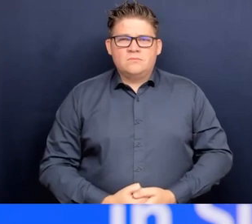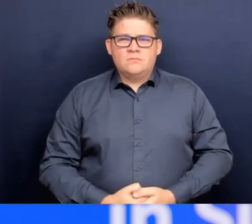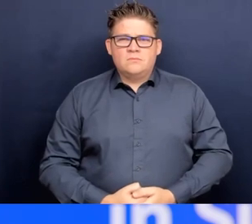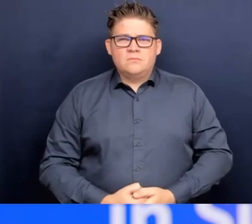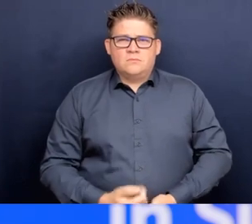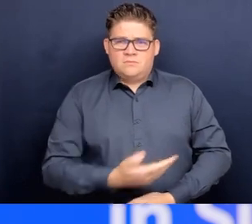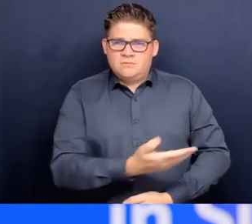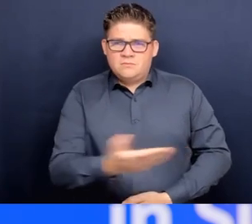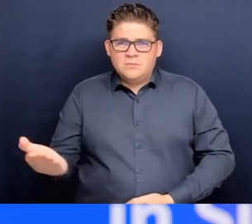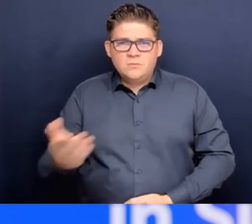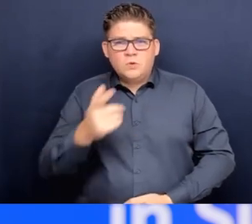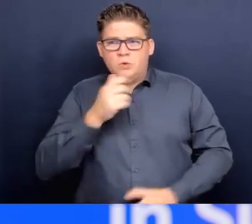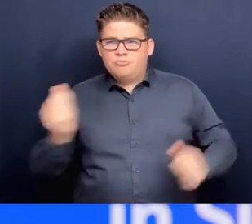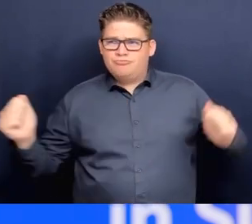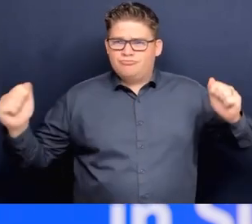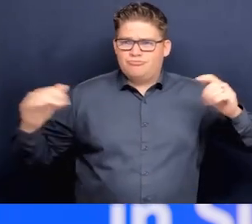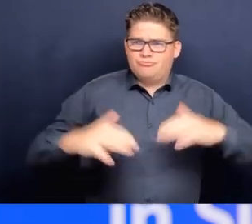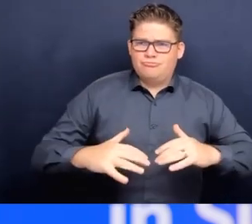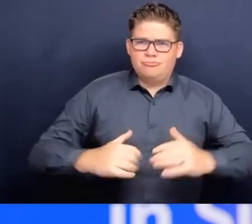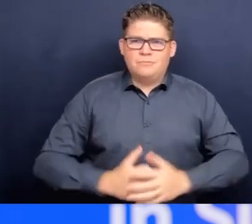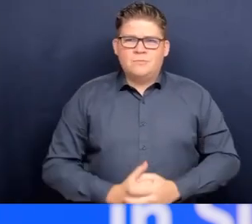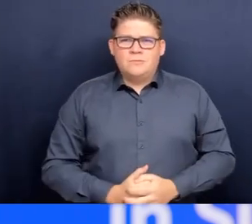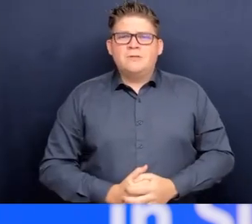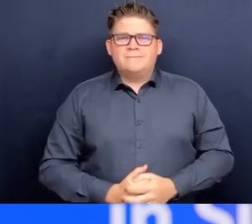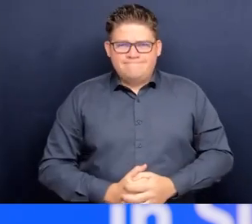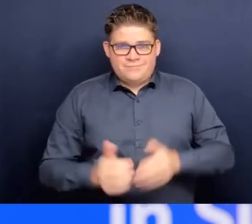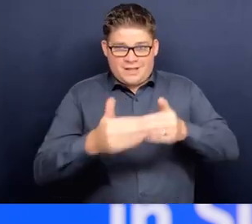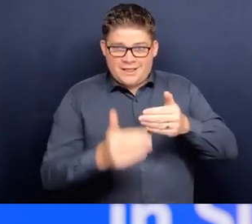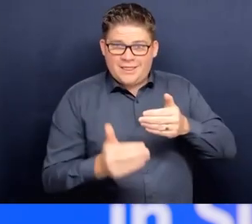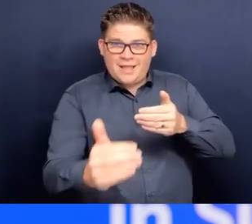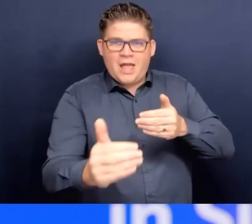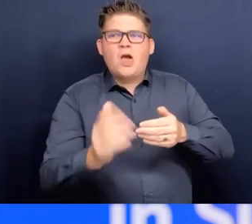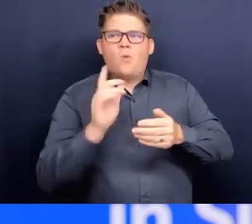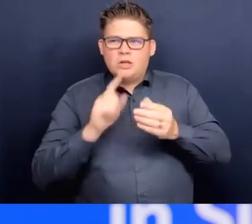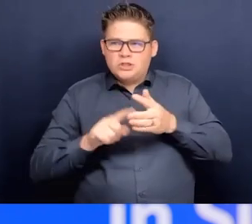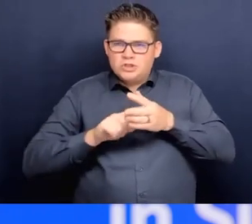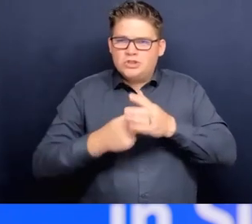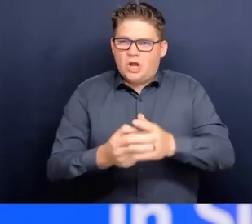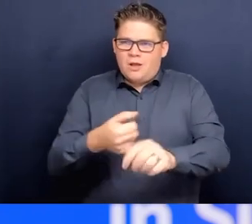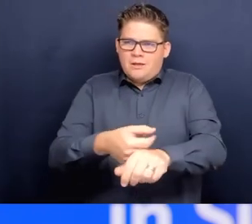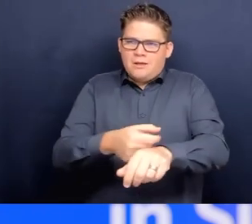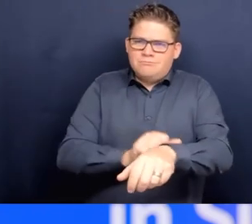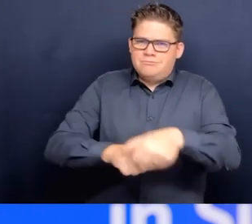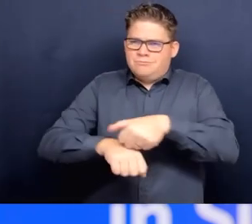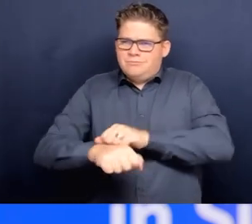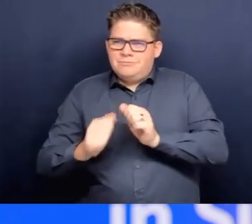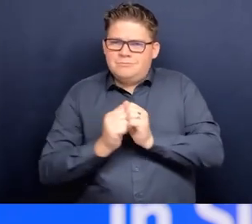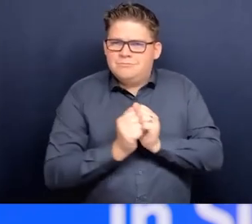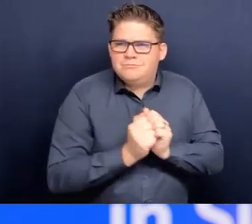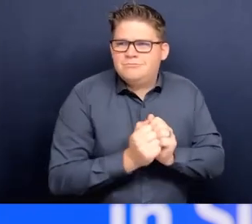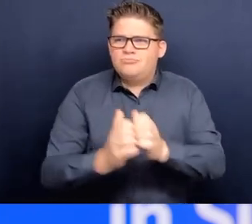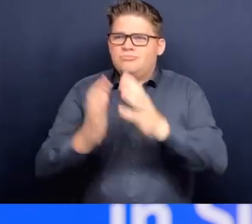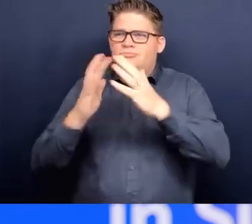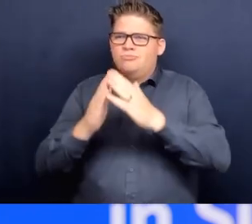has been a strong advocate and strong champion for this project. And for all everyone here, in